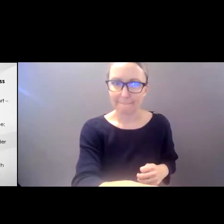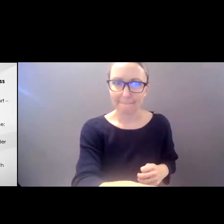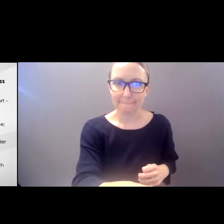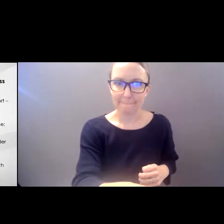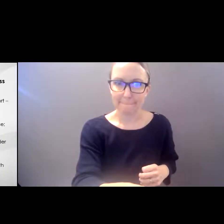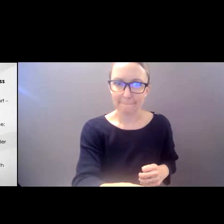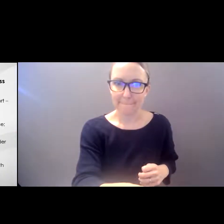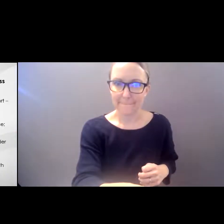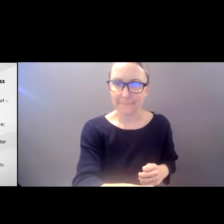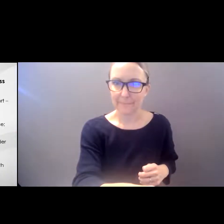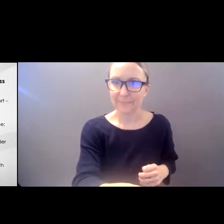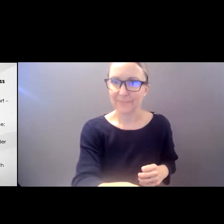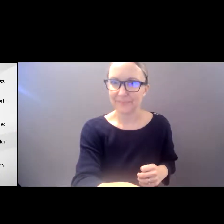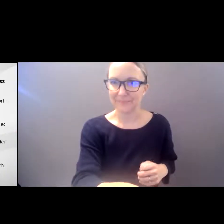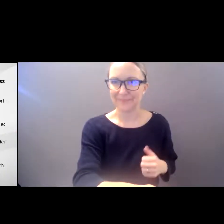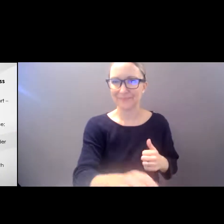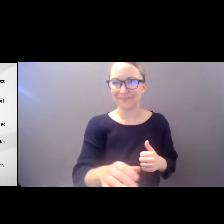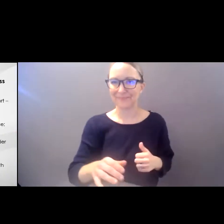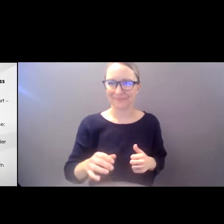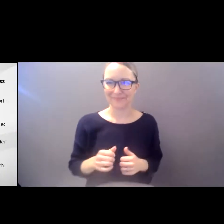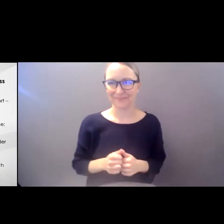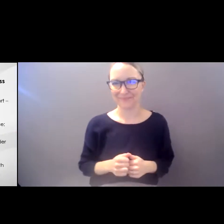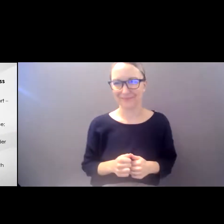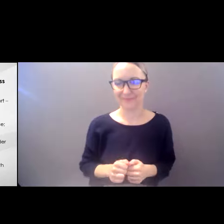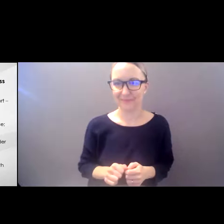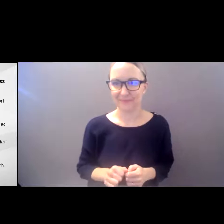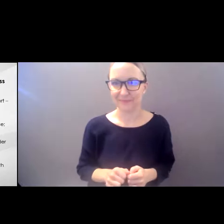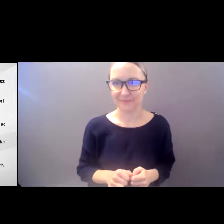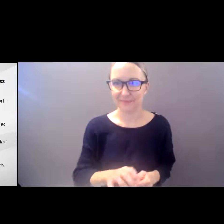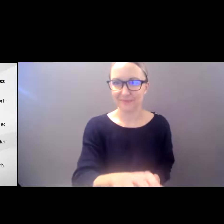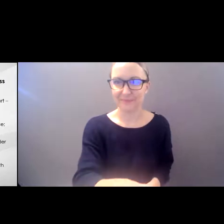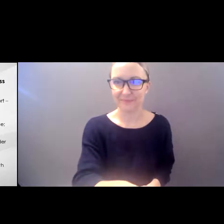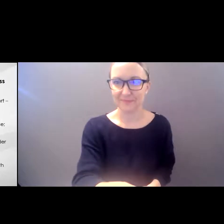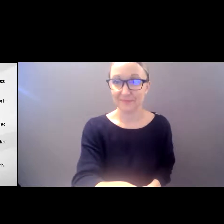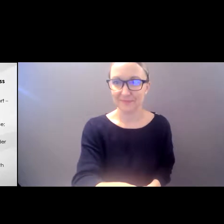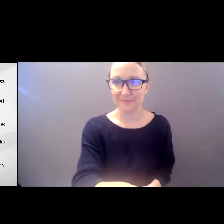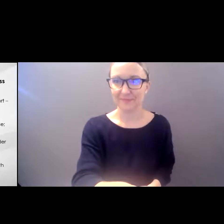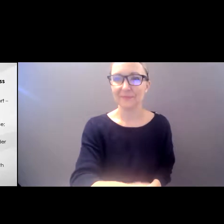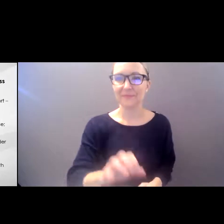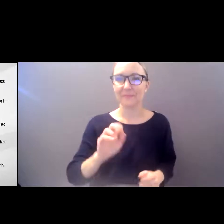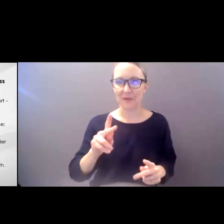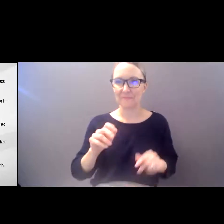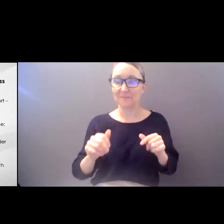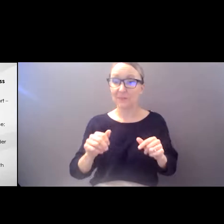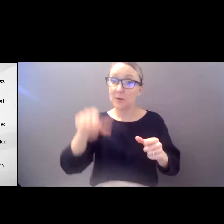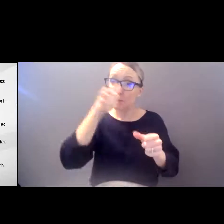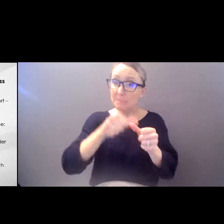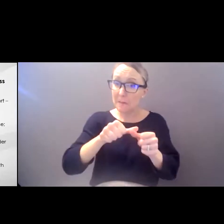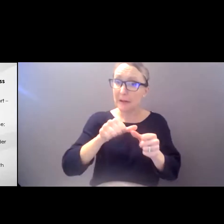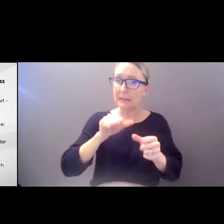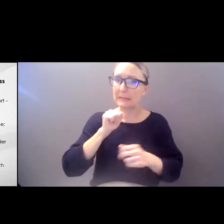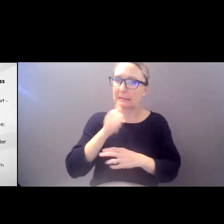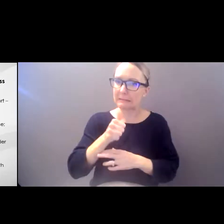major training area. And again, as we look at things like ADRCs and whatnot, is remembering the non-aging